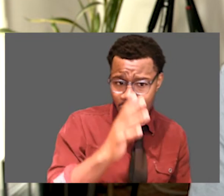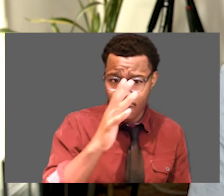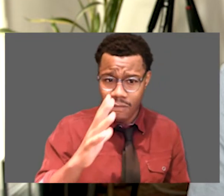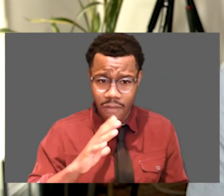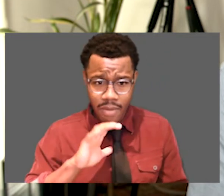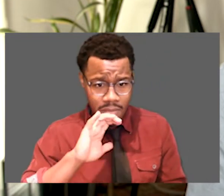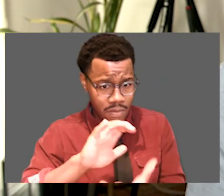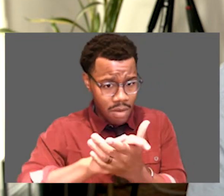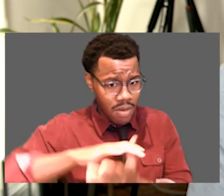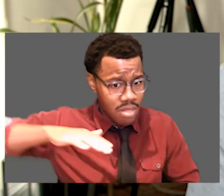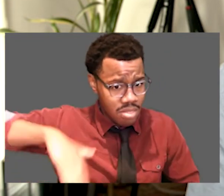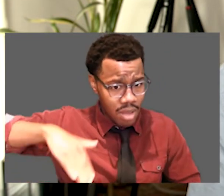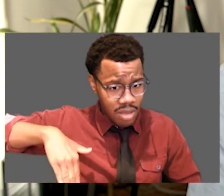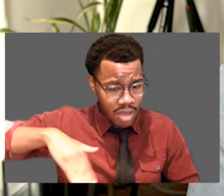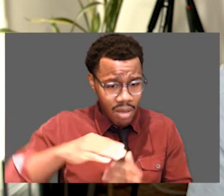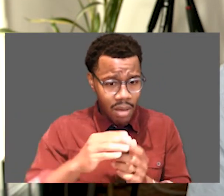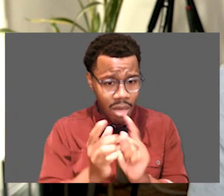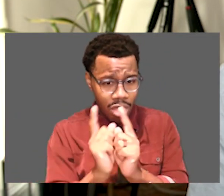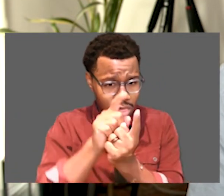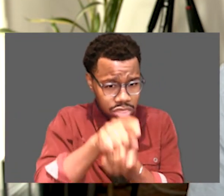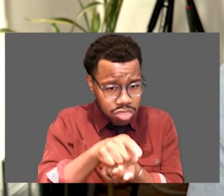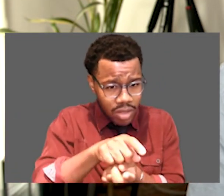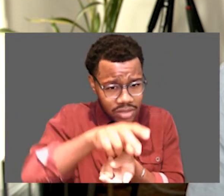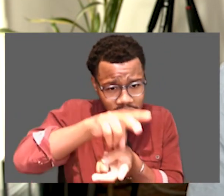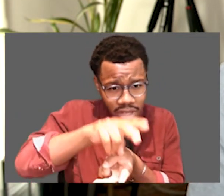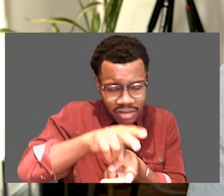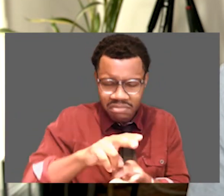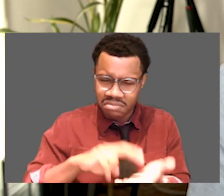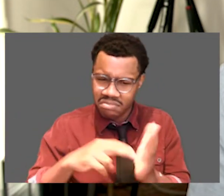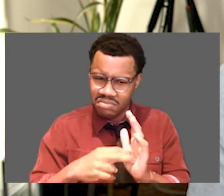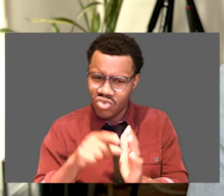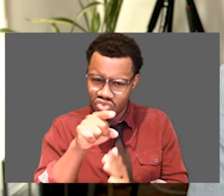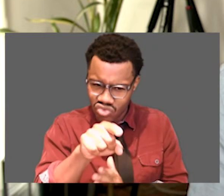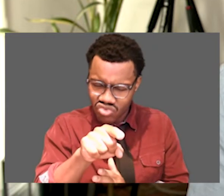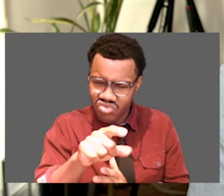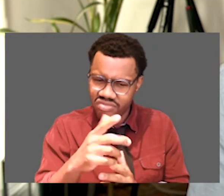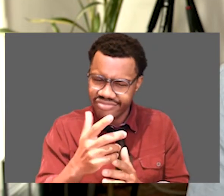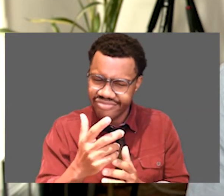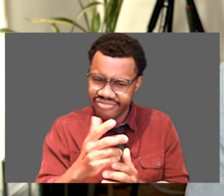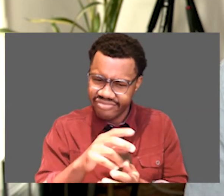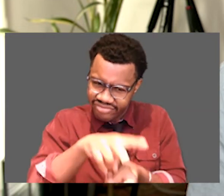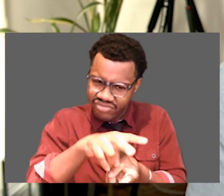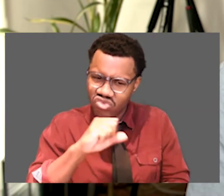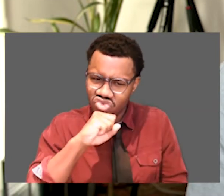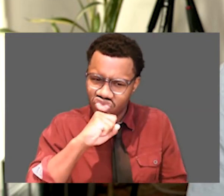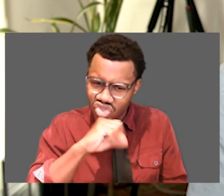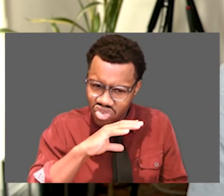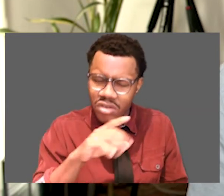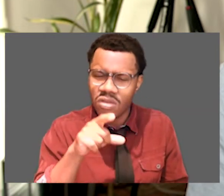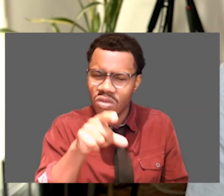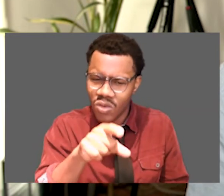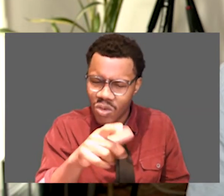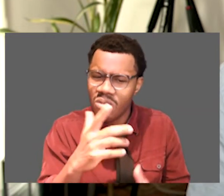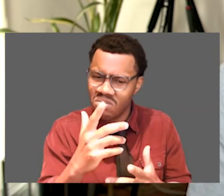with each other, they are guilty of fornication. You are a menace to society. You have